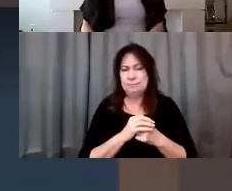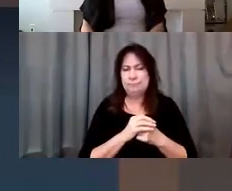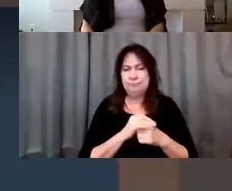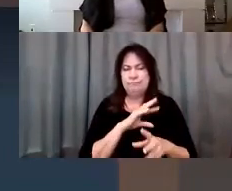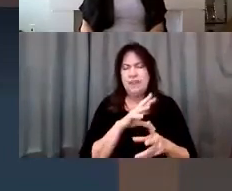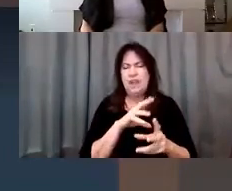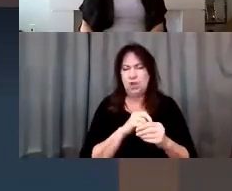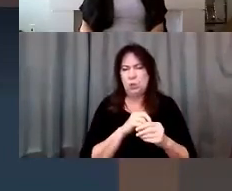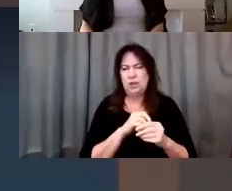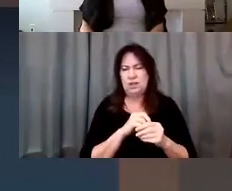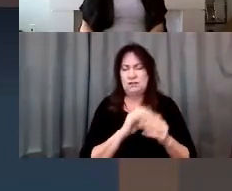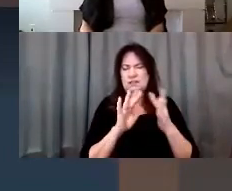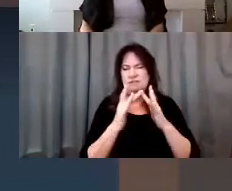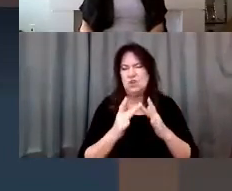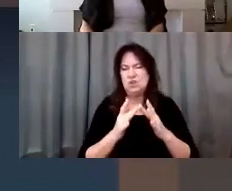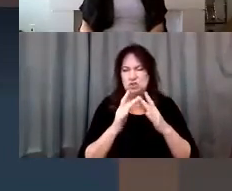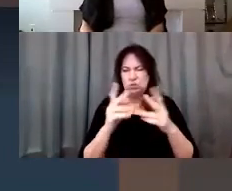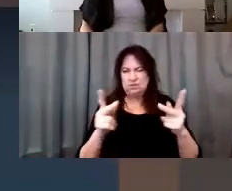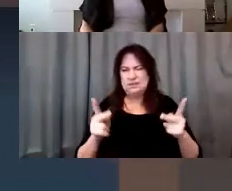space.